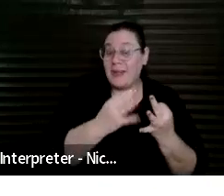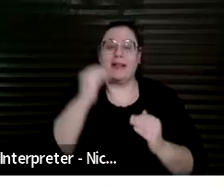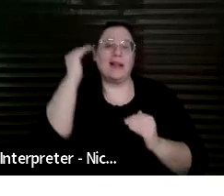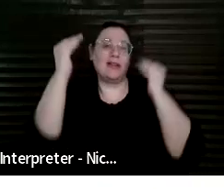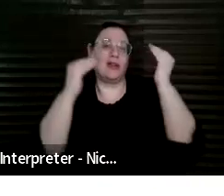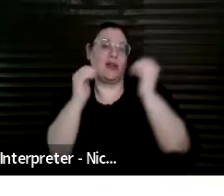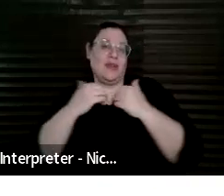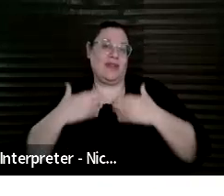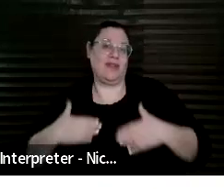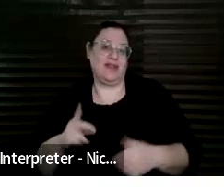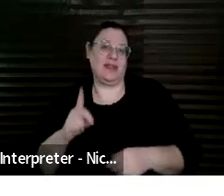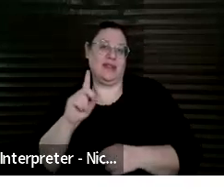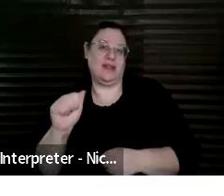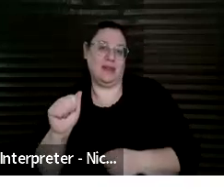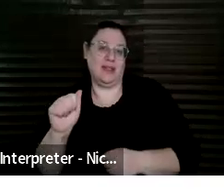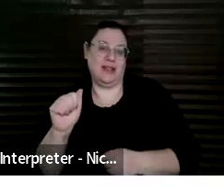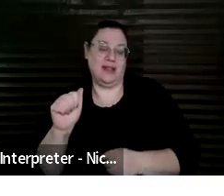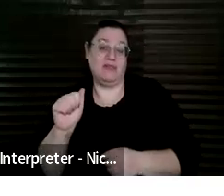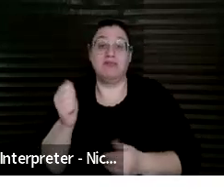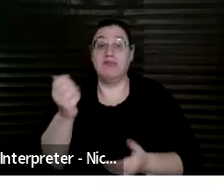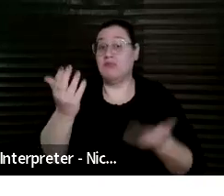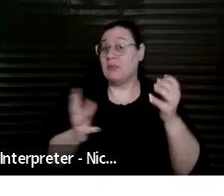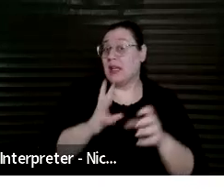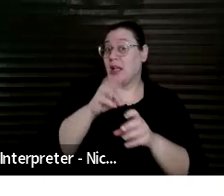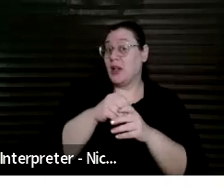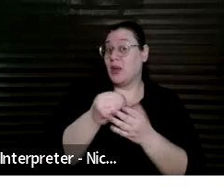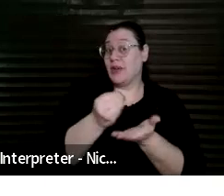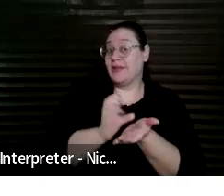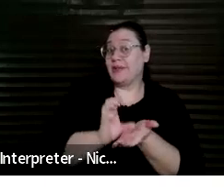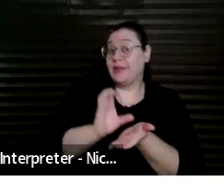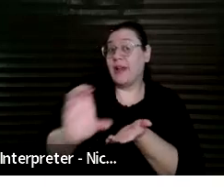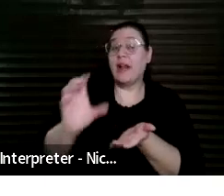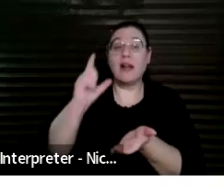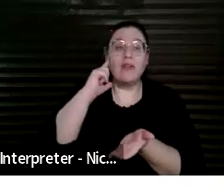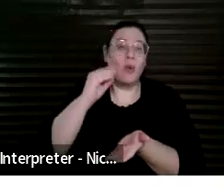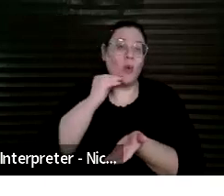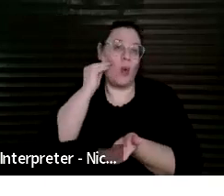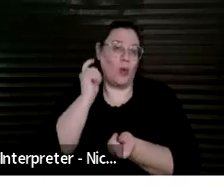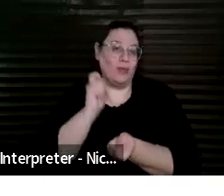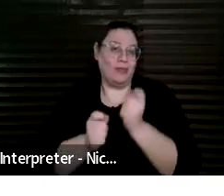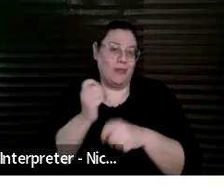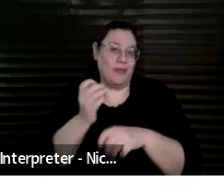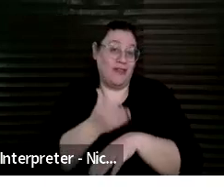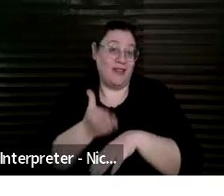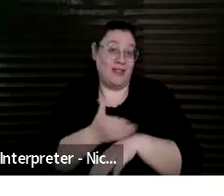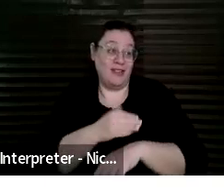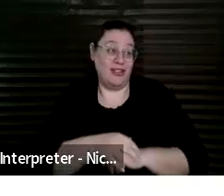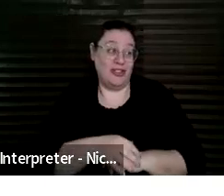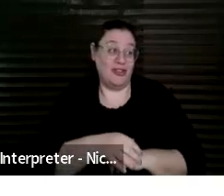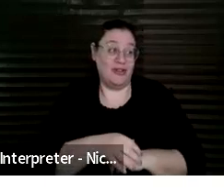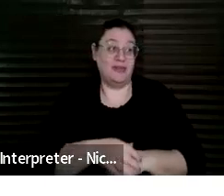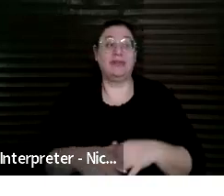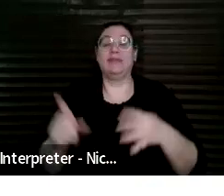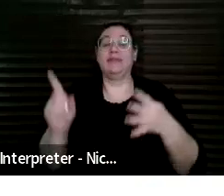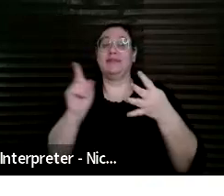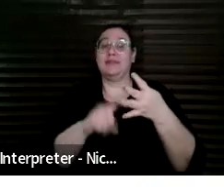home modifications. The Assistive Technology Act Technical Assistance and Training Center,